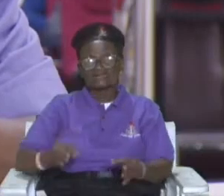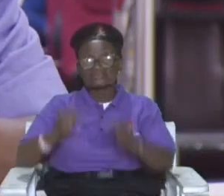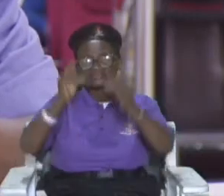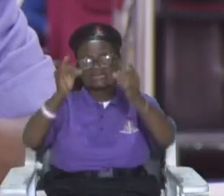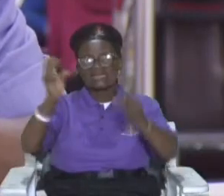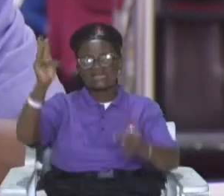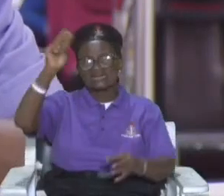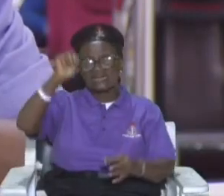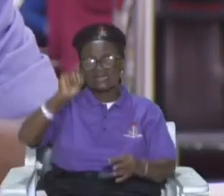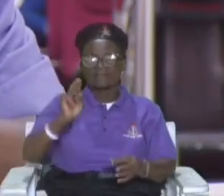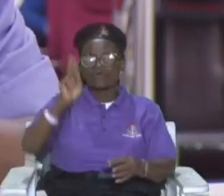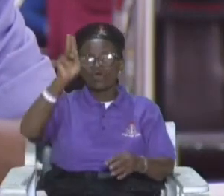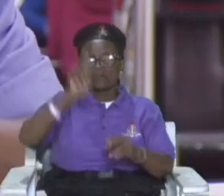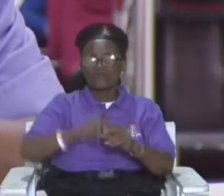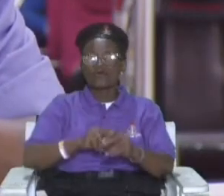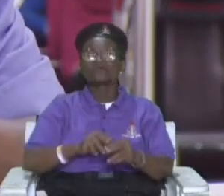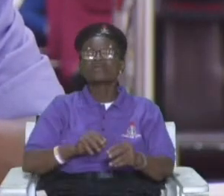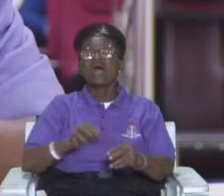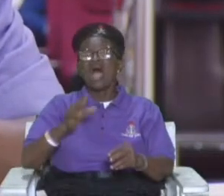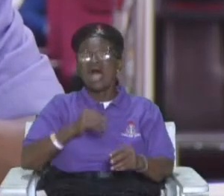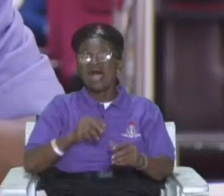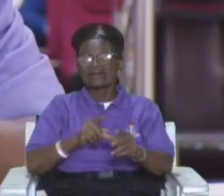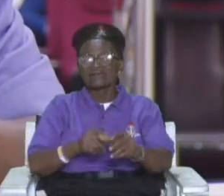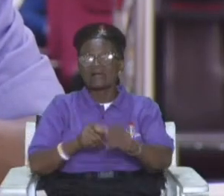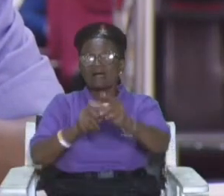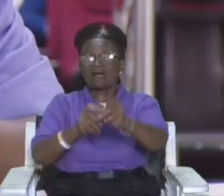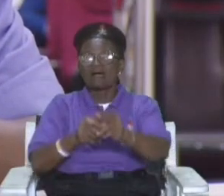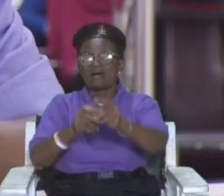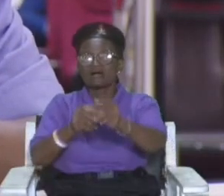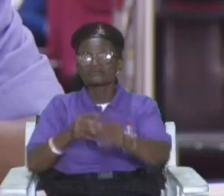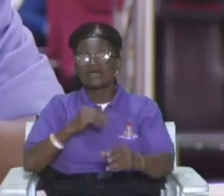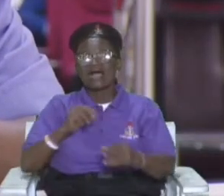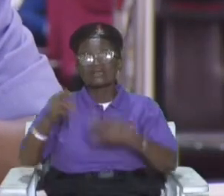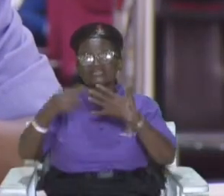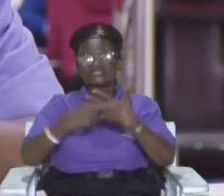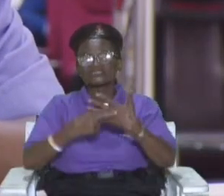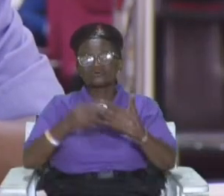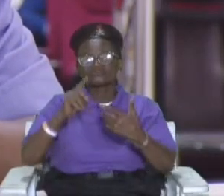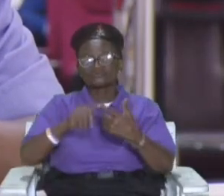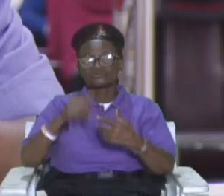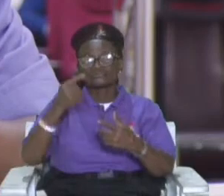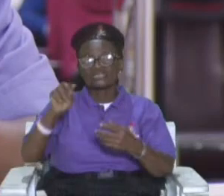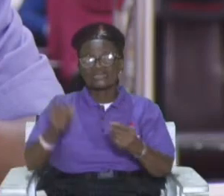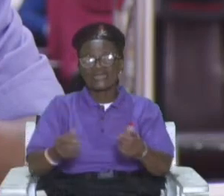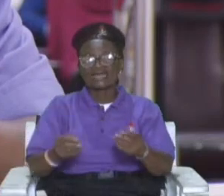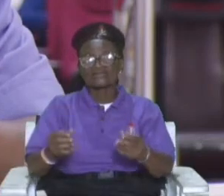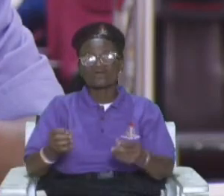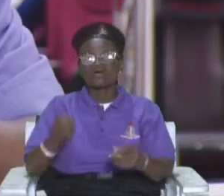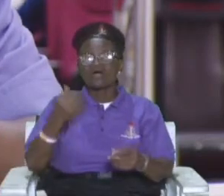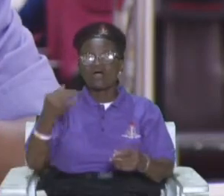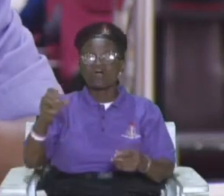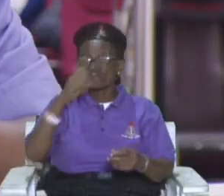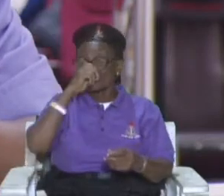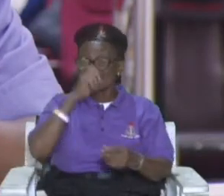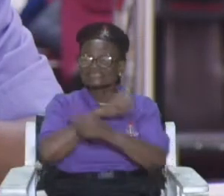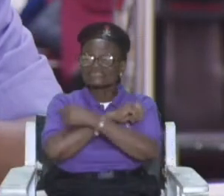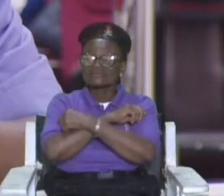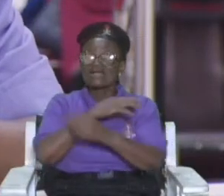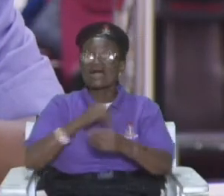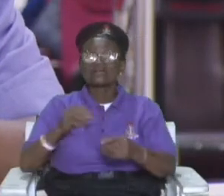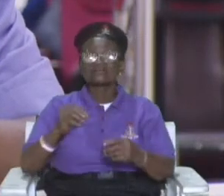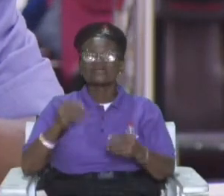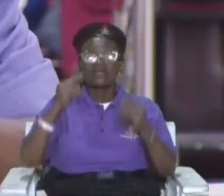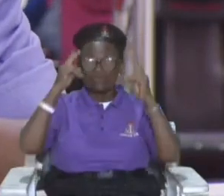ass, and he returned to the land of Egypt. And Moses took the rod of